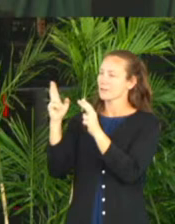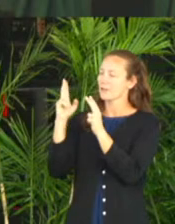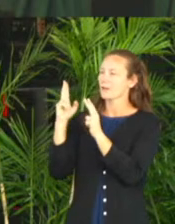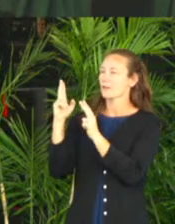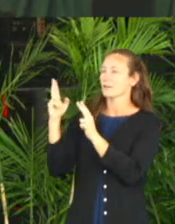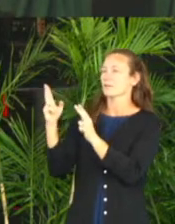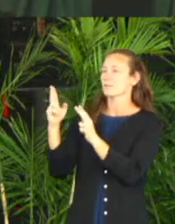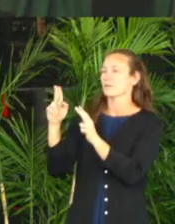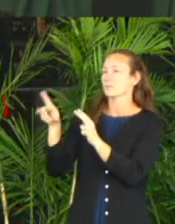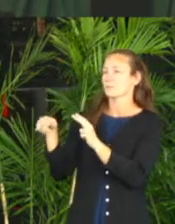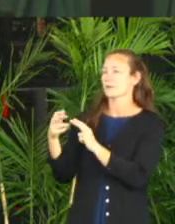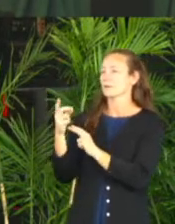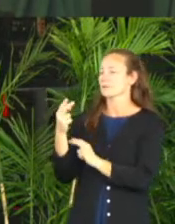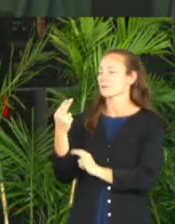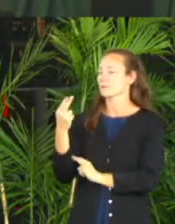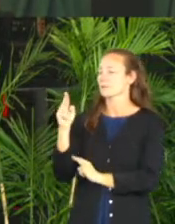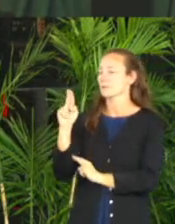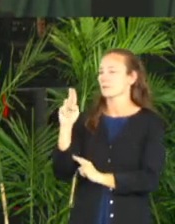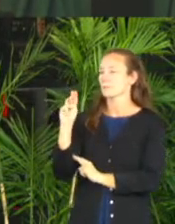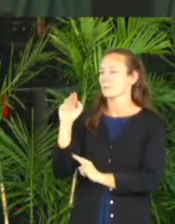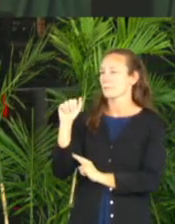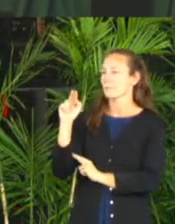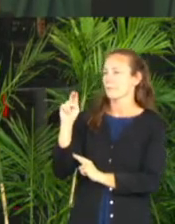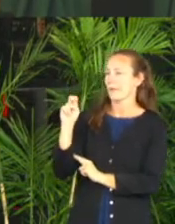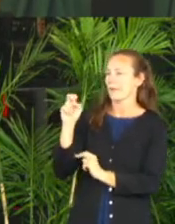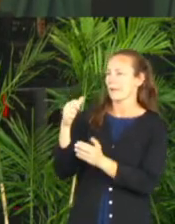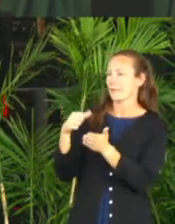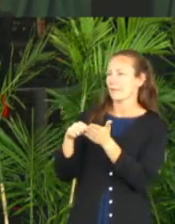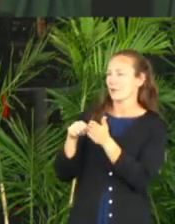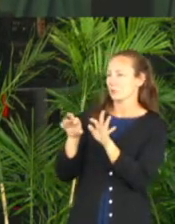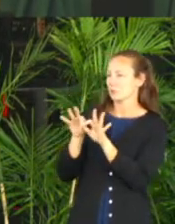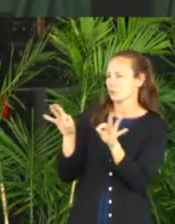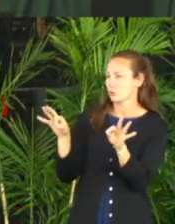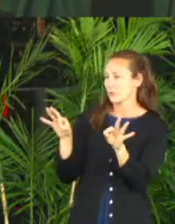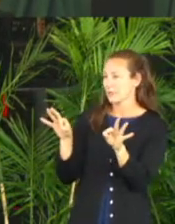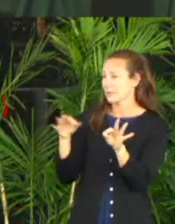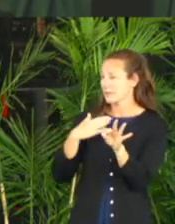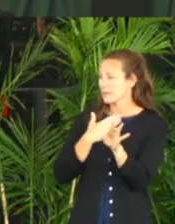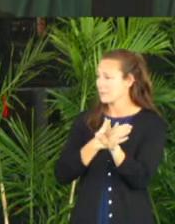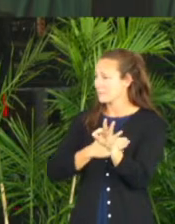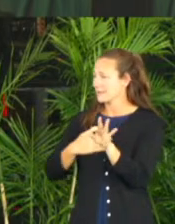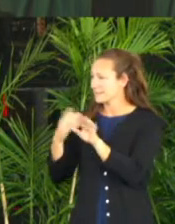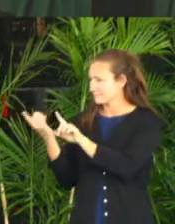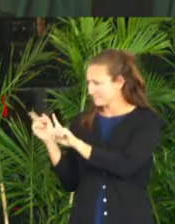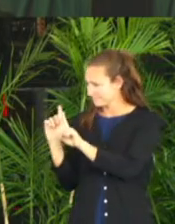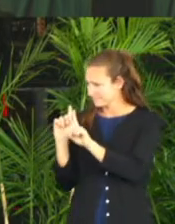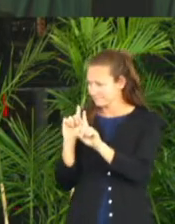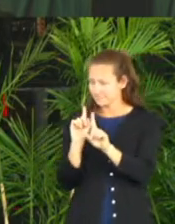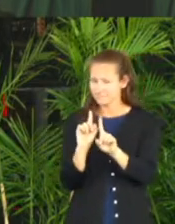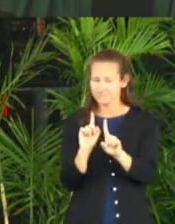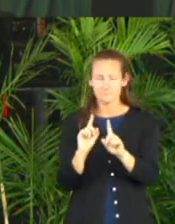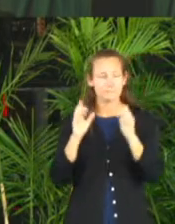of Humane Letters degree. Dean Welfel, will you please escort Dr. Joyner to the podium?